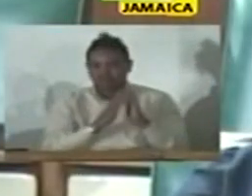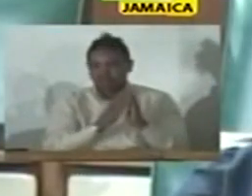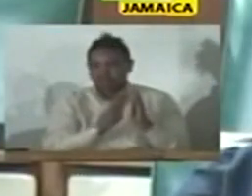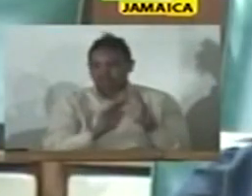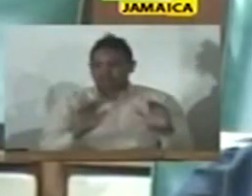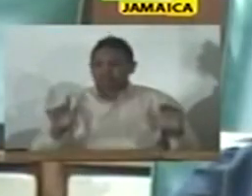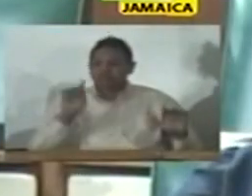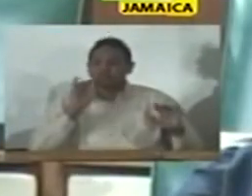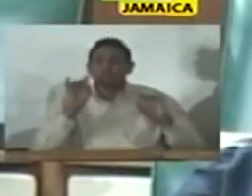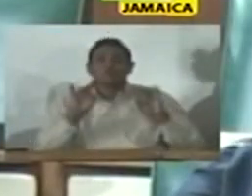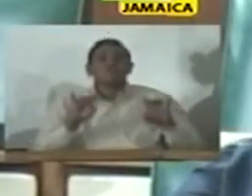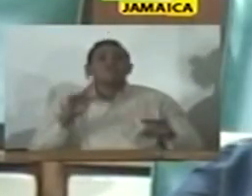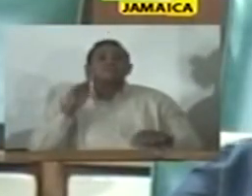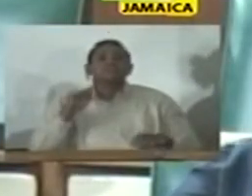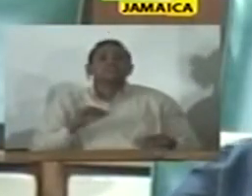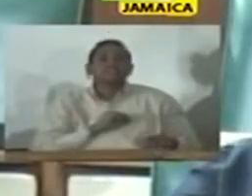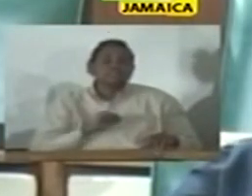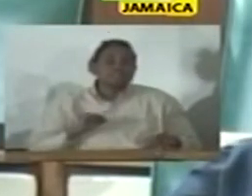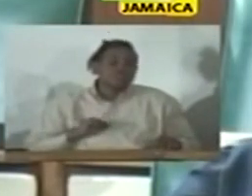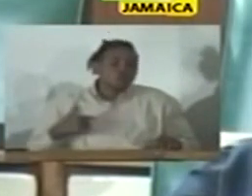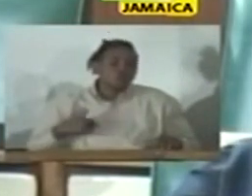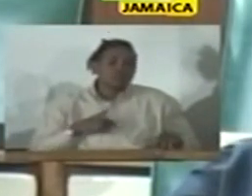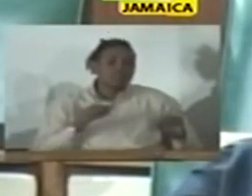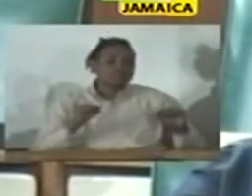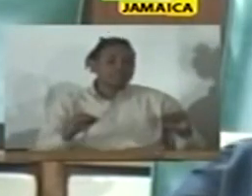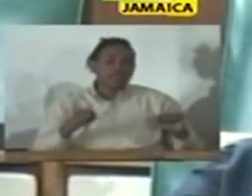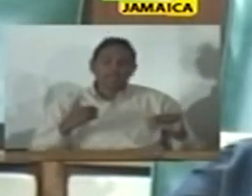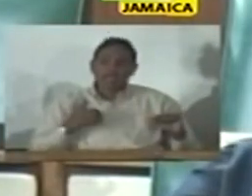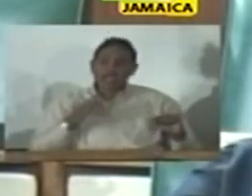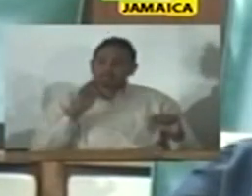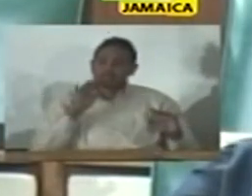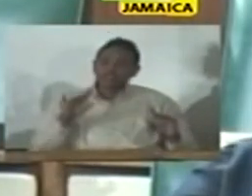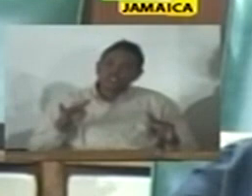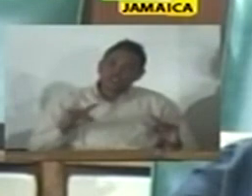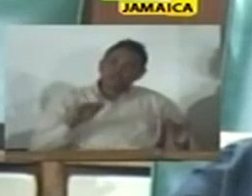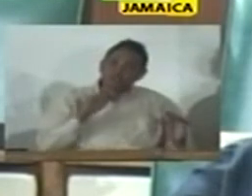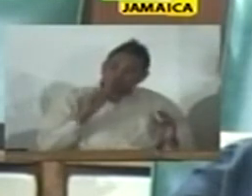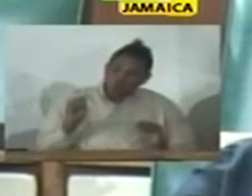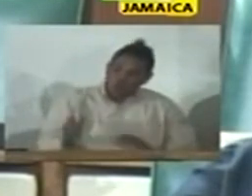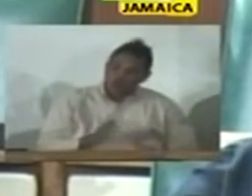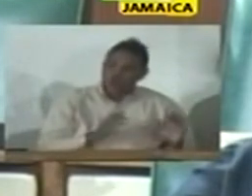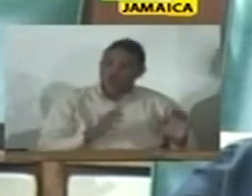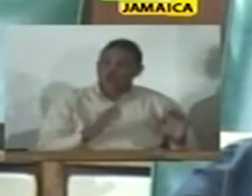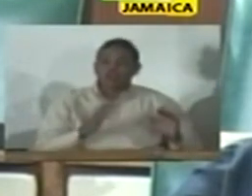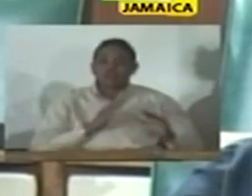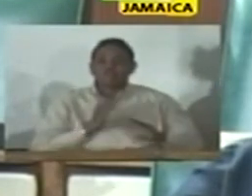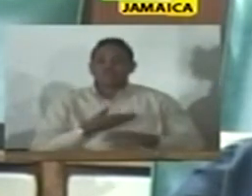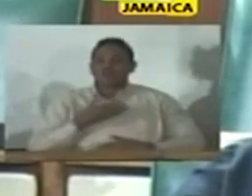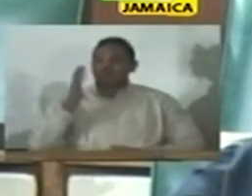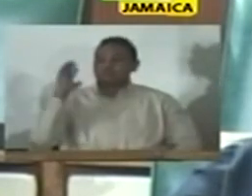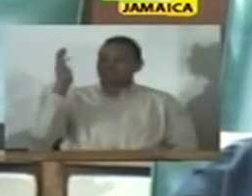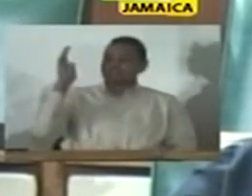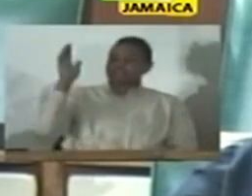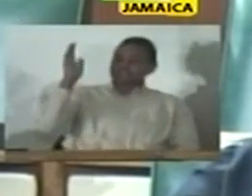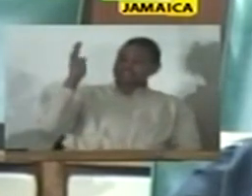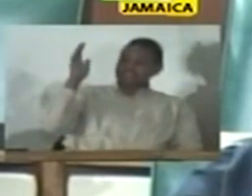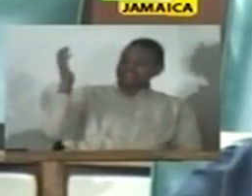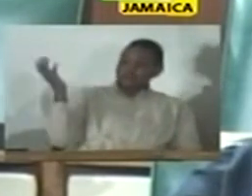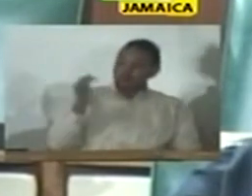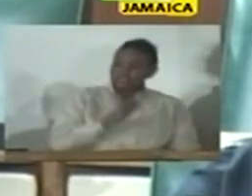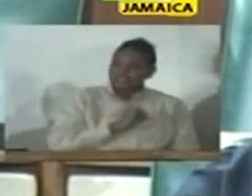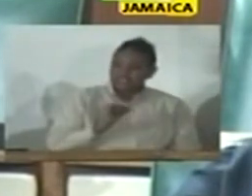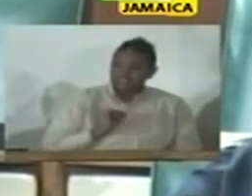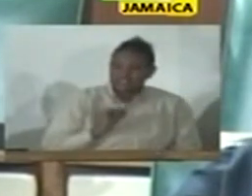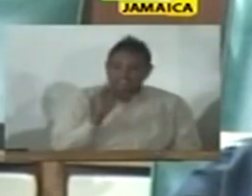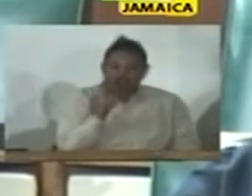been put forward for the Senate so that we can have a smooth and orderly flow of our presentations. What Senator